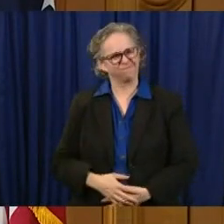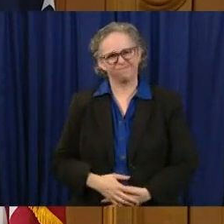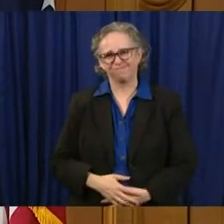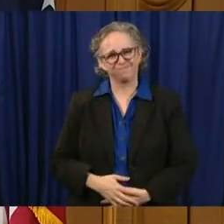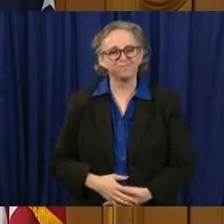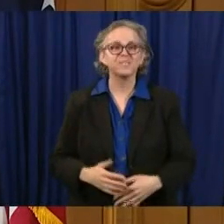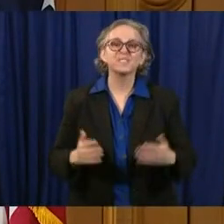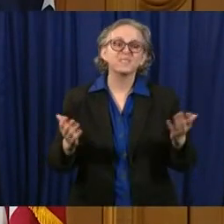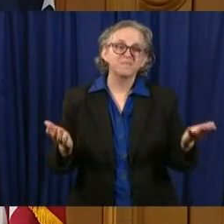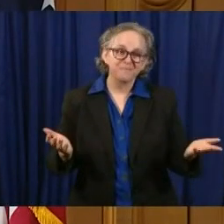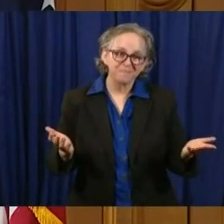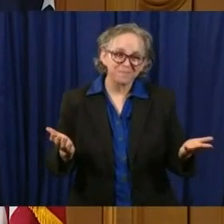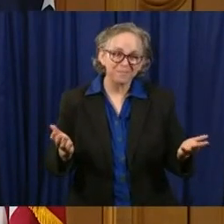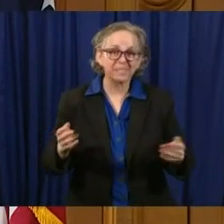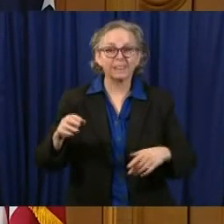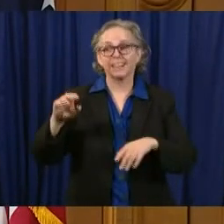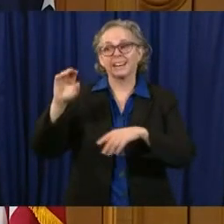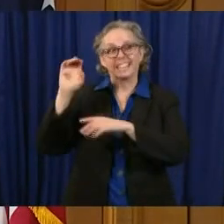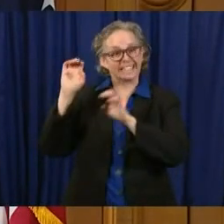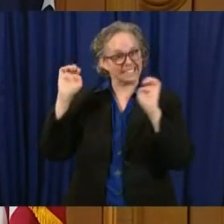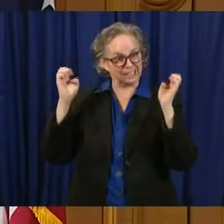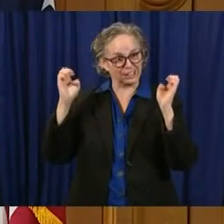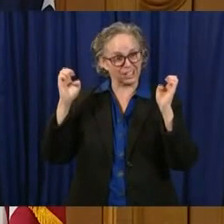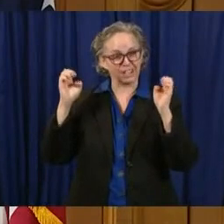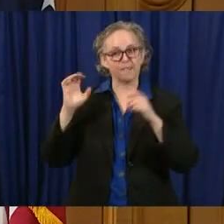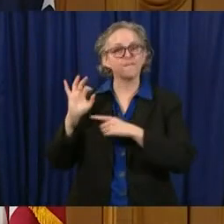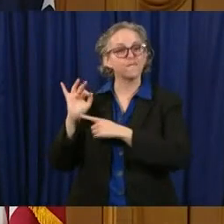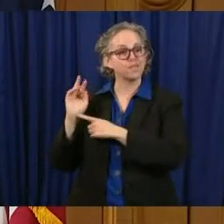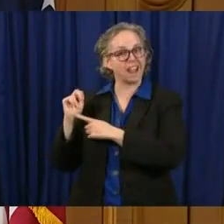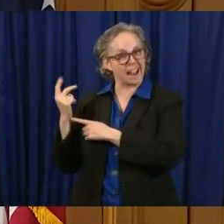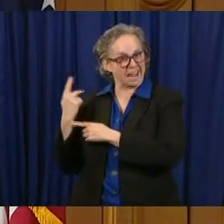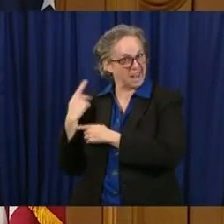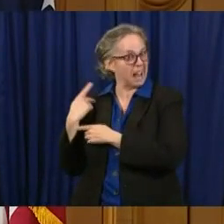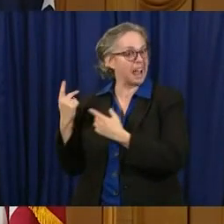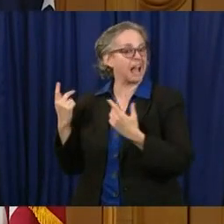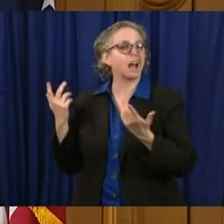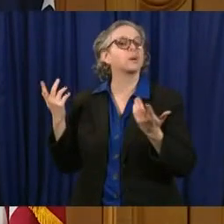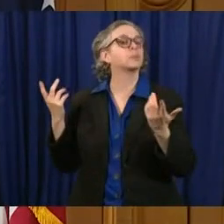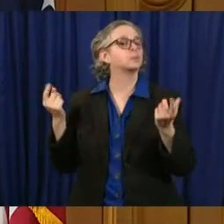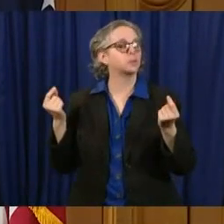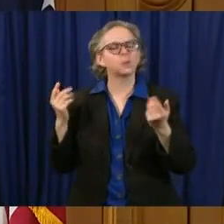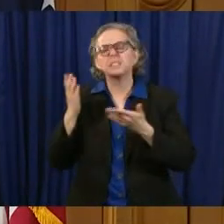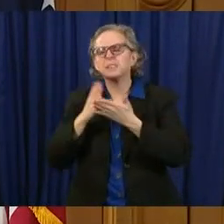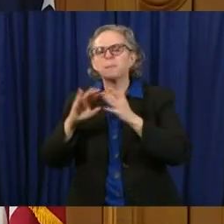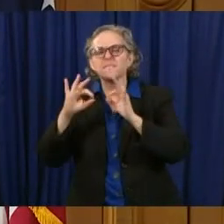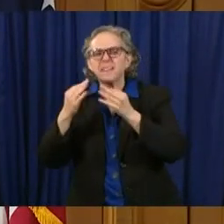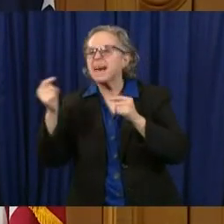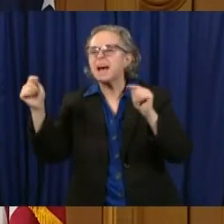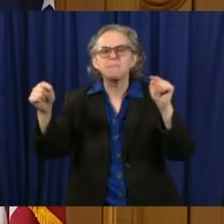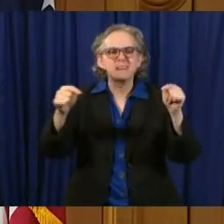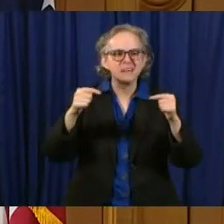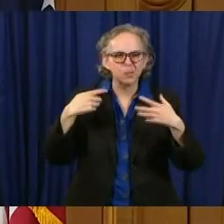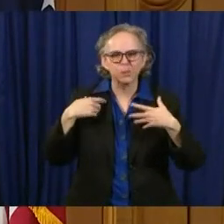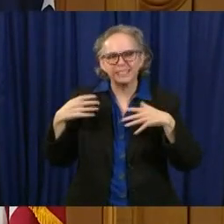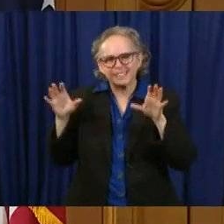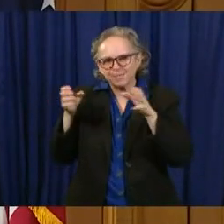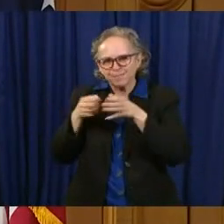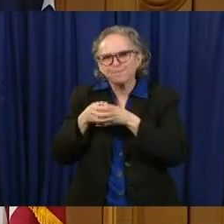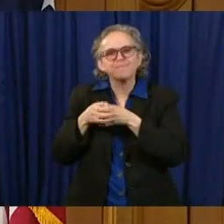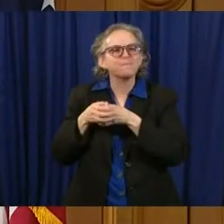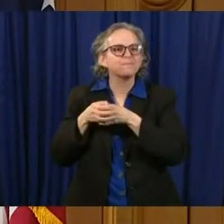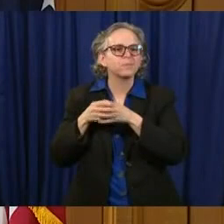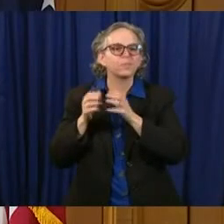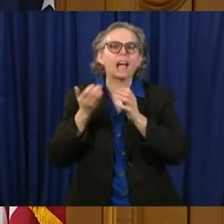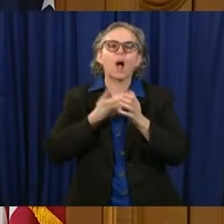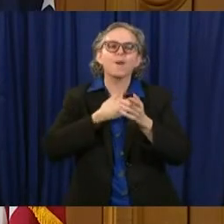Fran and I and some members of our family were able to be on Father Tom Hagen, our friend from Haiti,